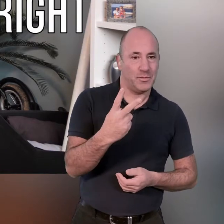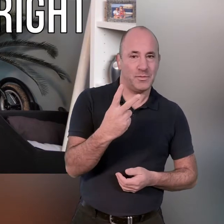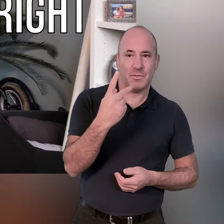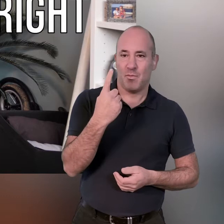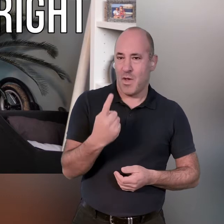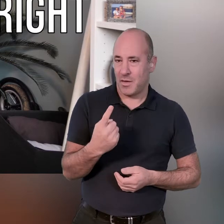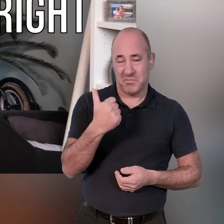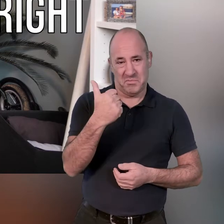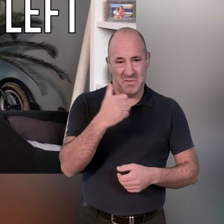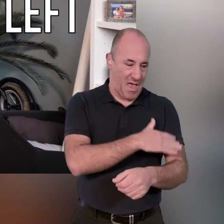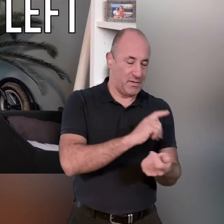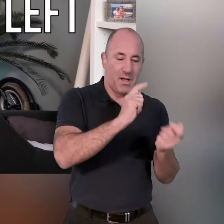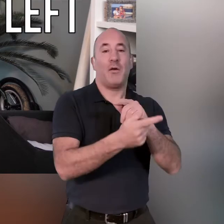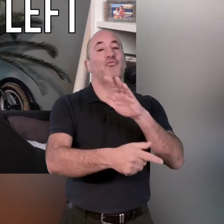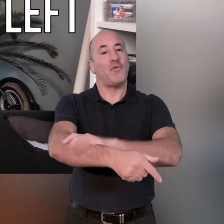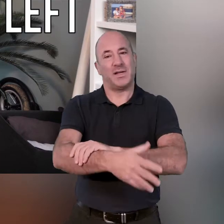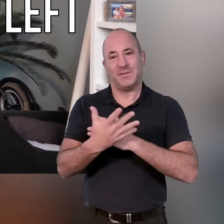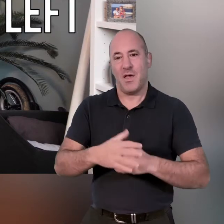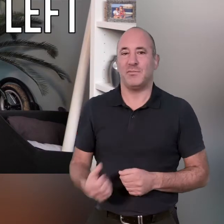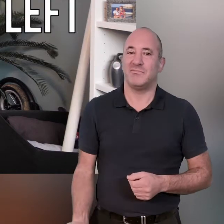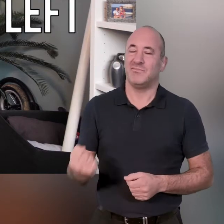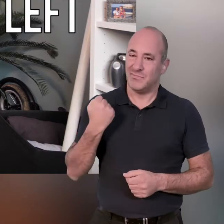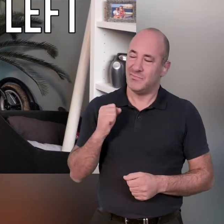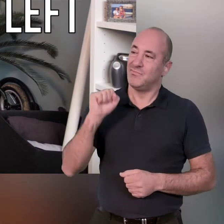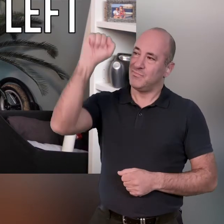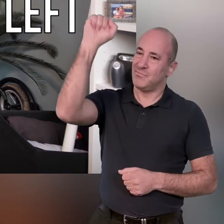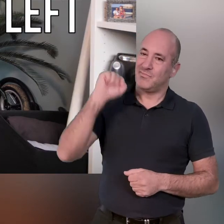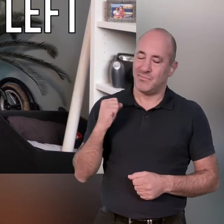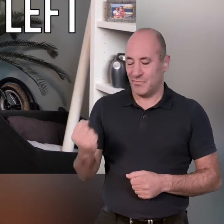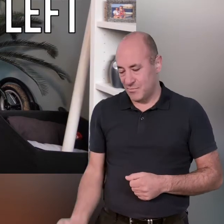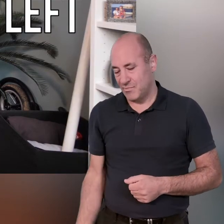2, 1. Changing arms.